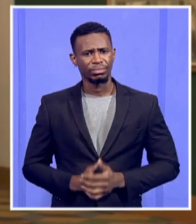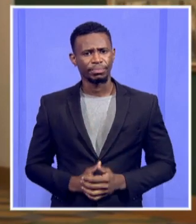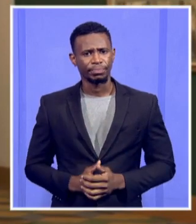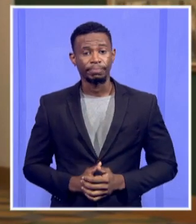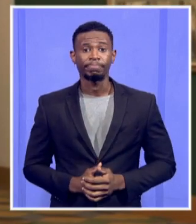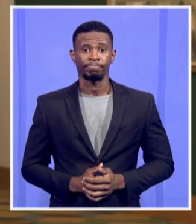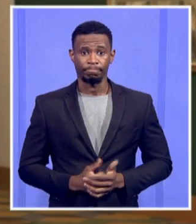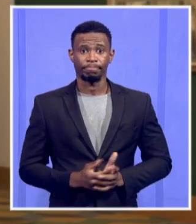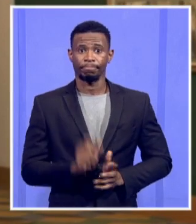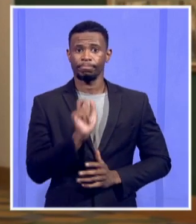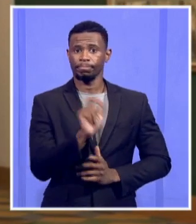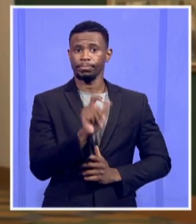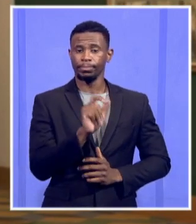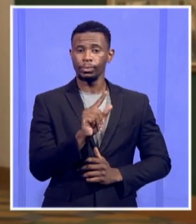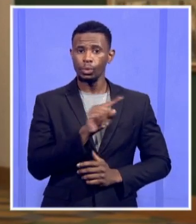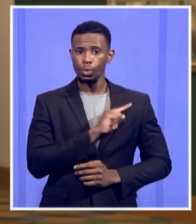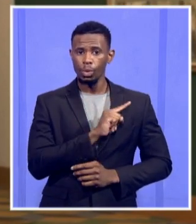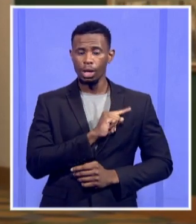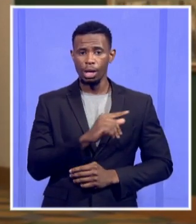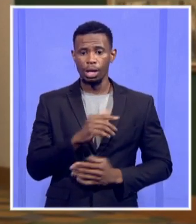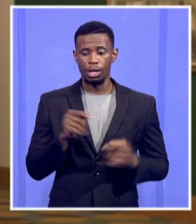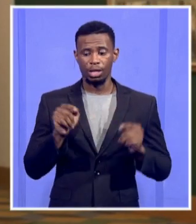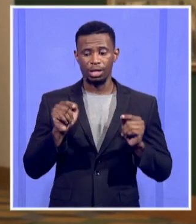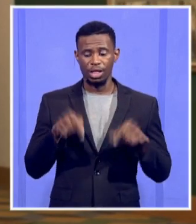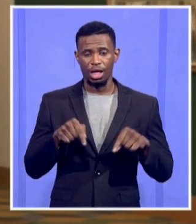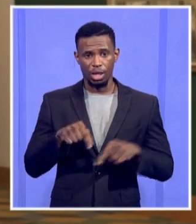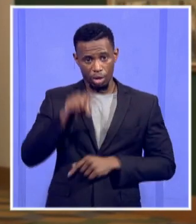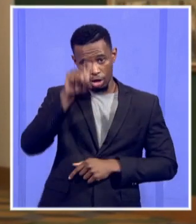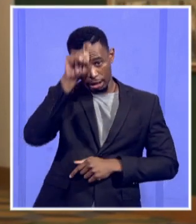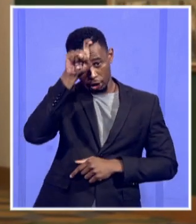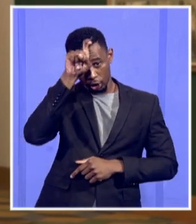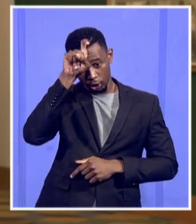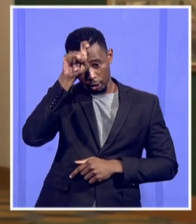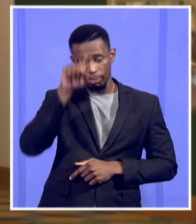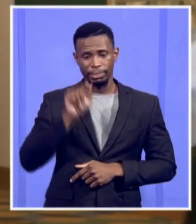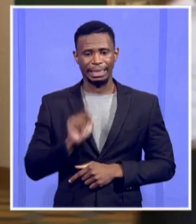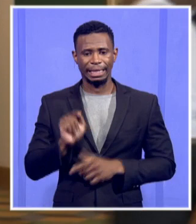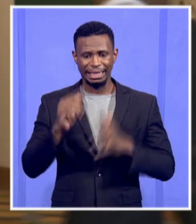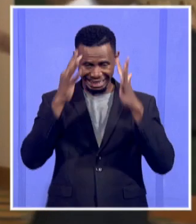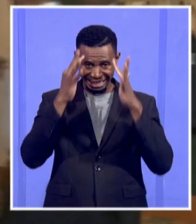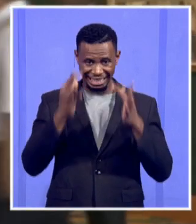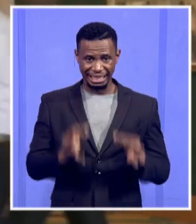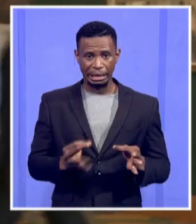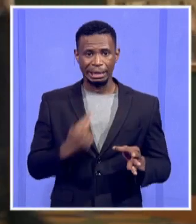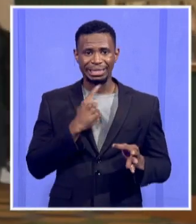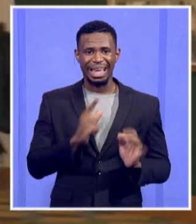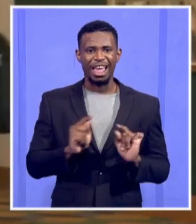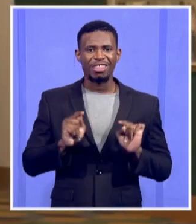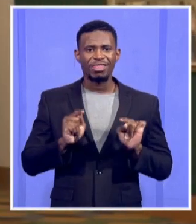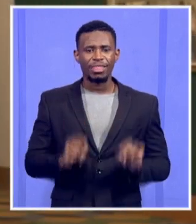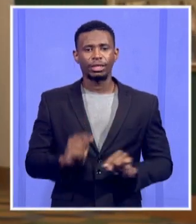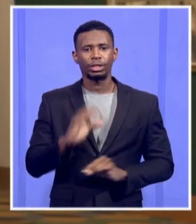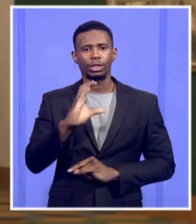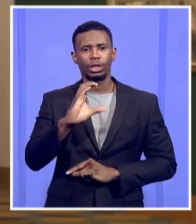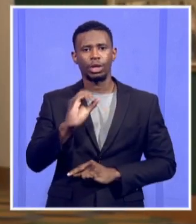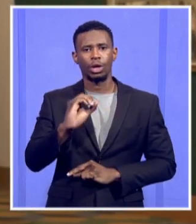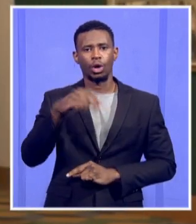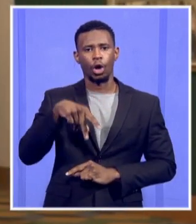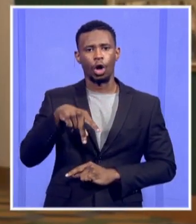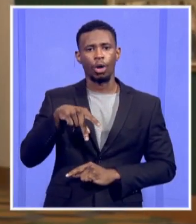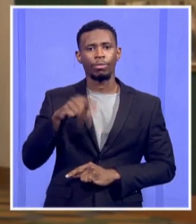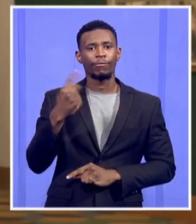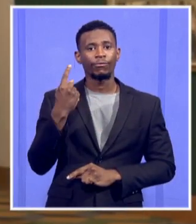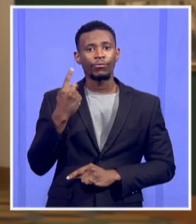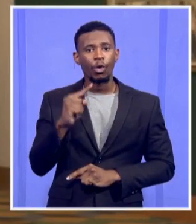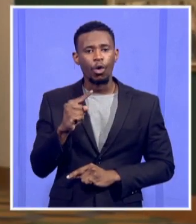That is why Egypt, as the host country, took a decision that this will be a COP for implementation,